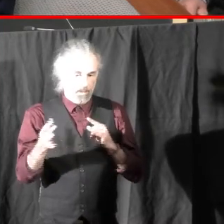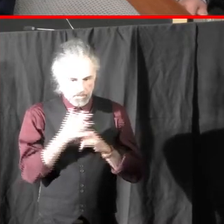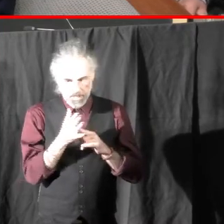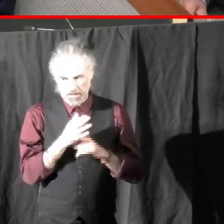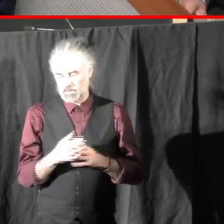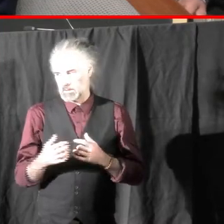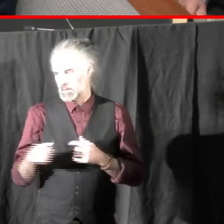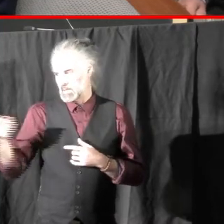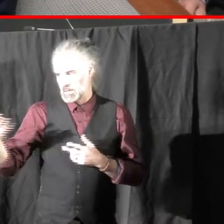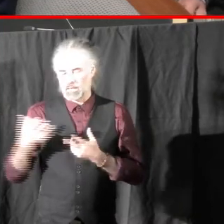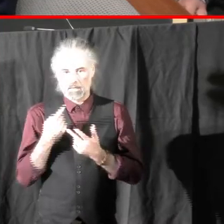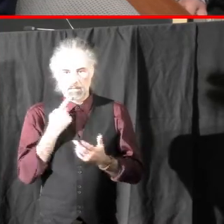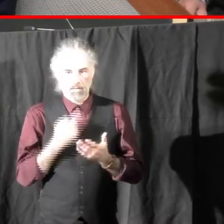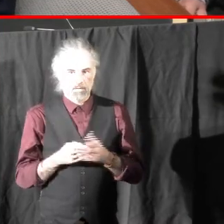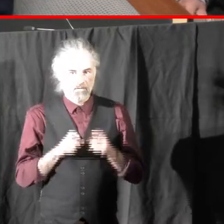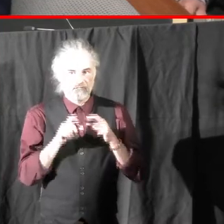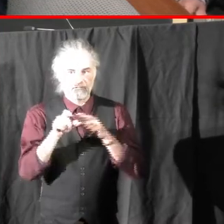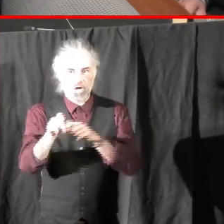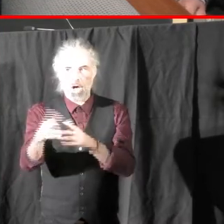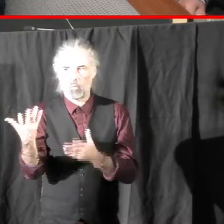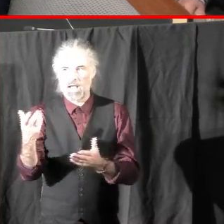Carl, who says, follow the money.